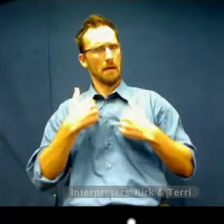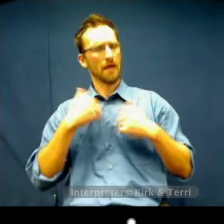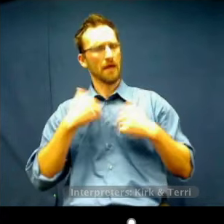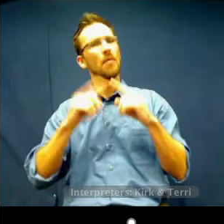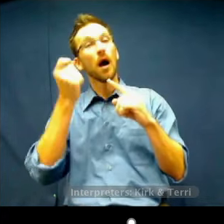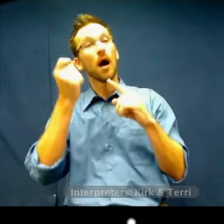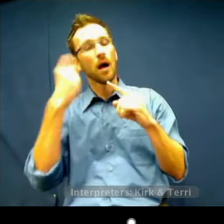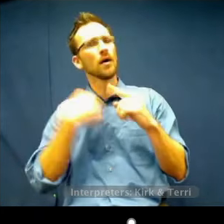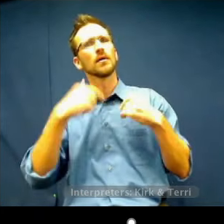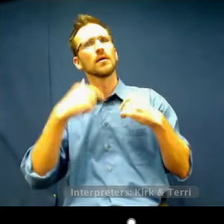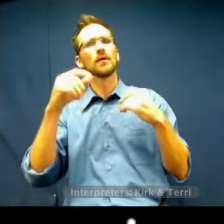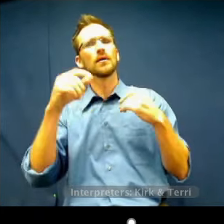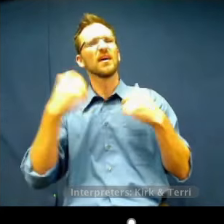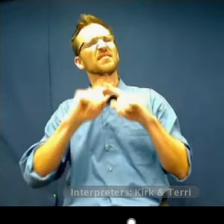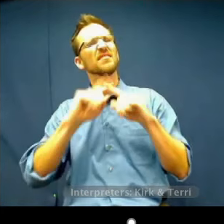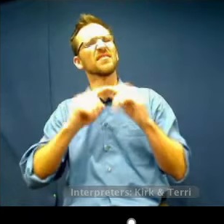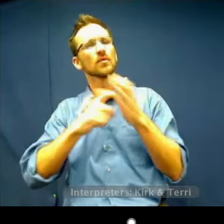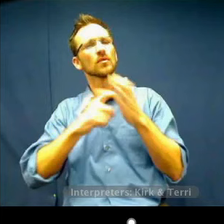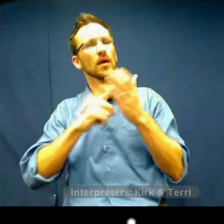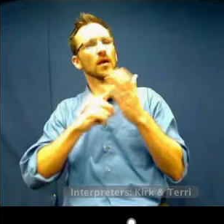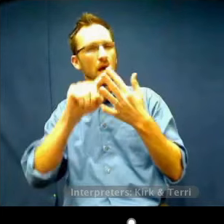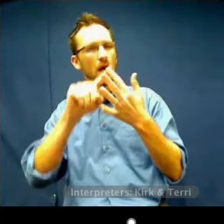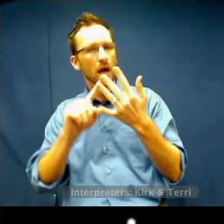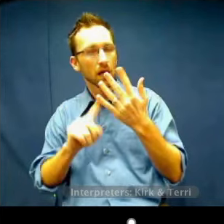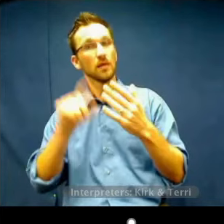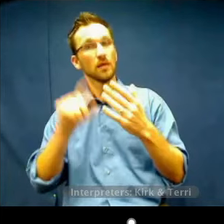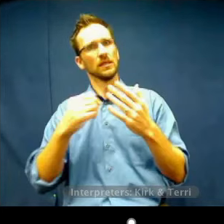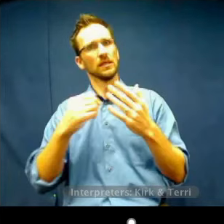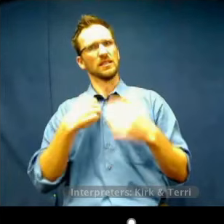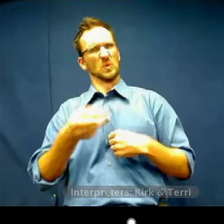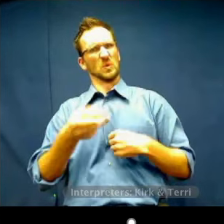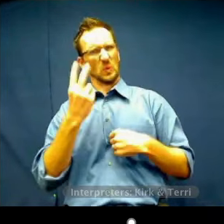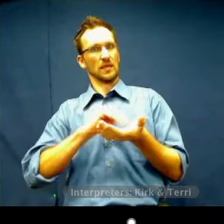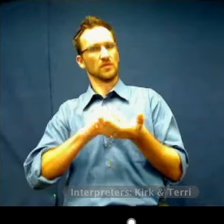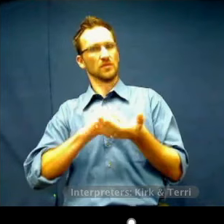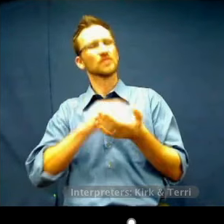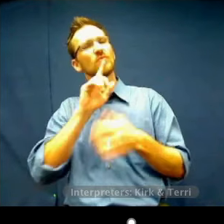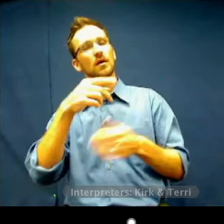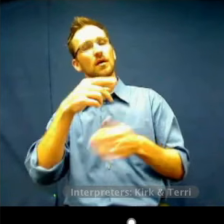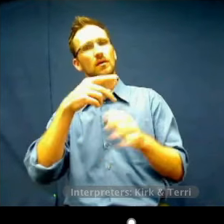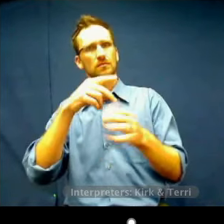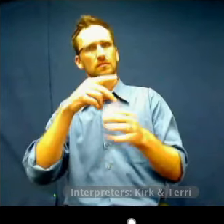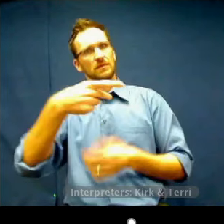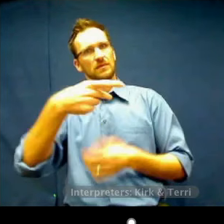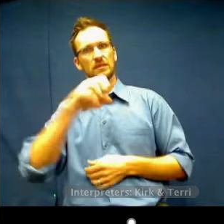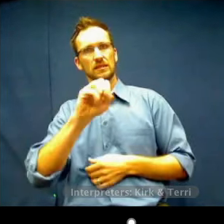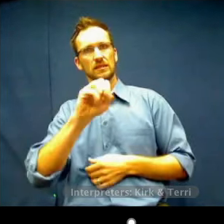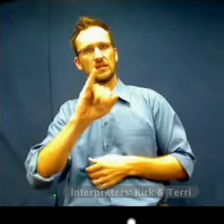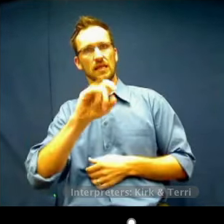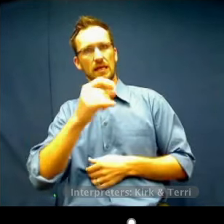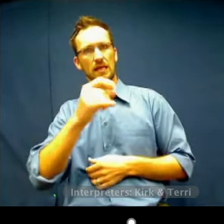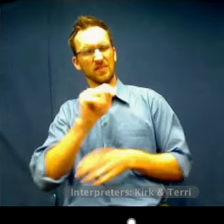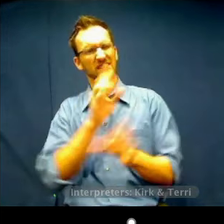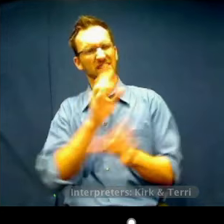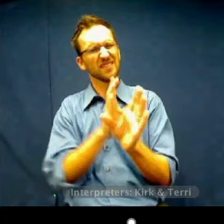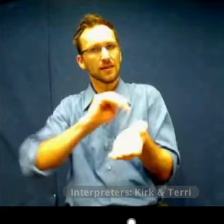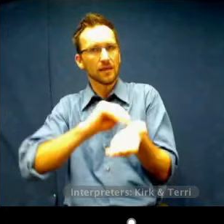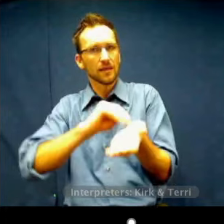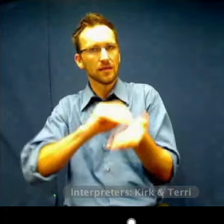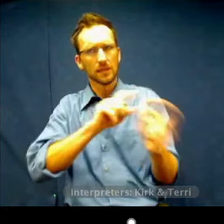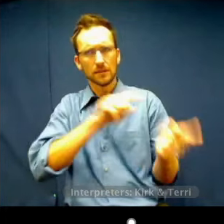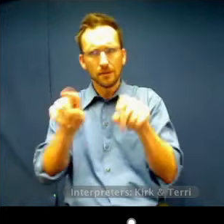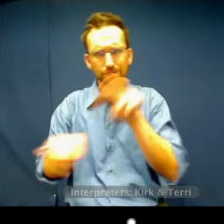doctors come in, 2 psychiatrists come in and provide testimony. Again, knowing that, if you know what the grounds are,